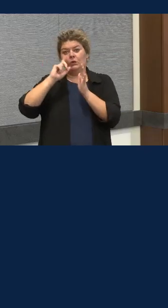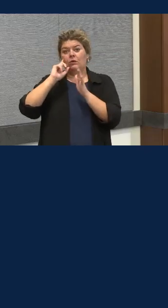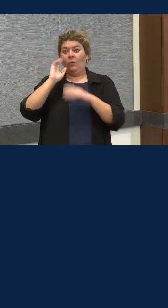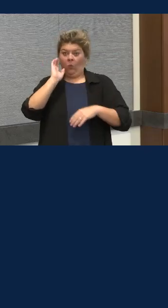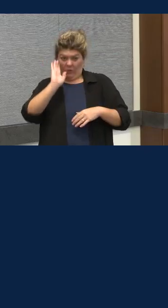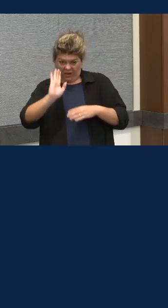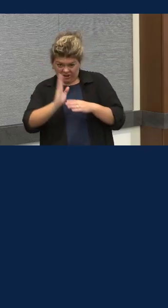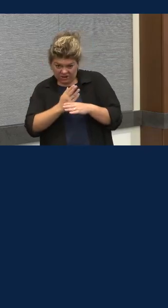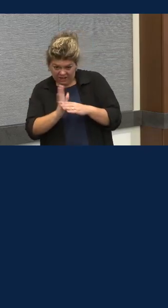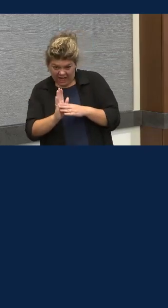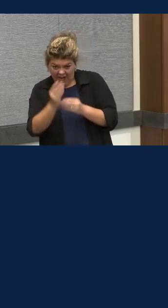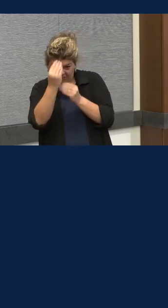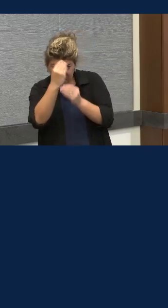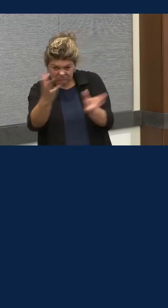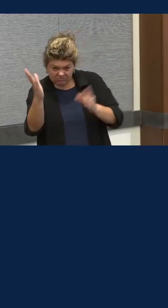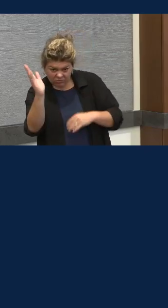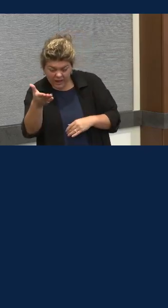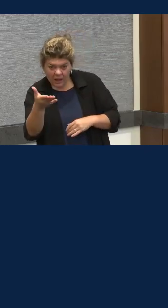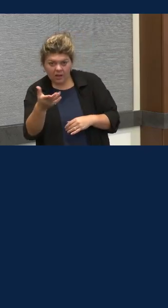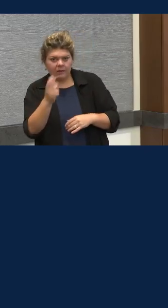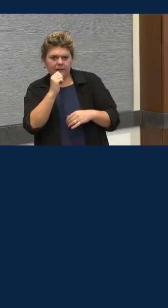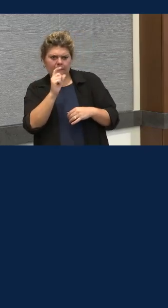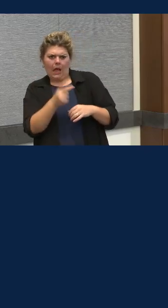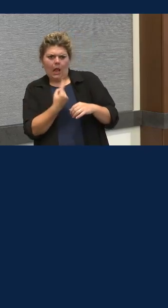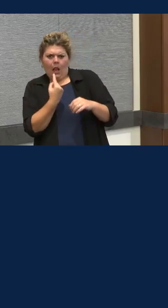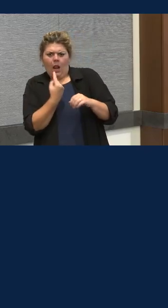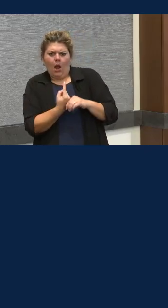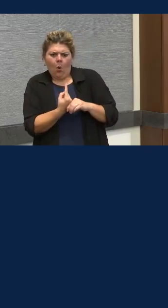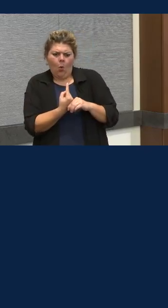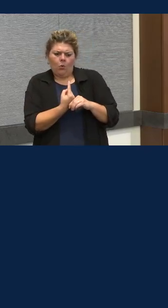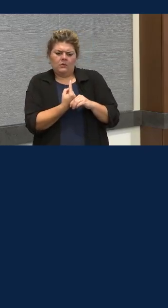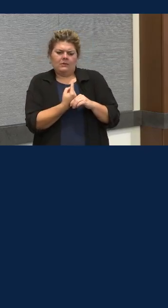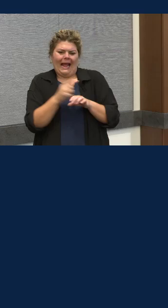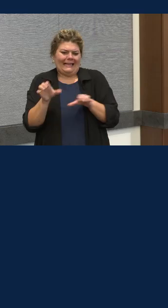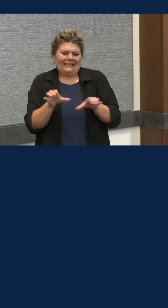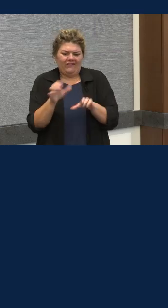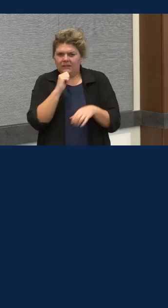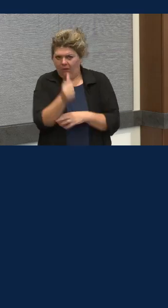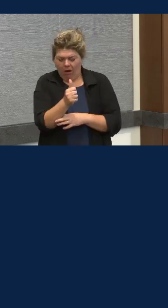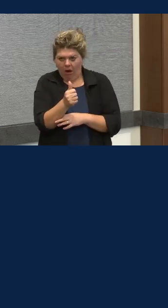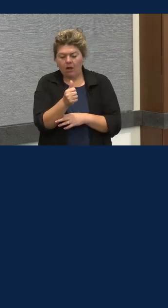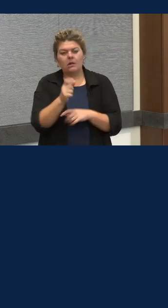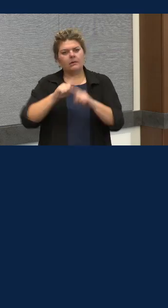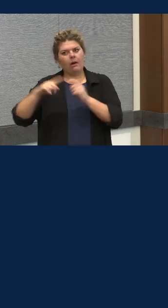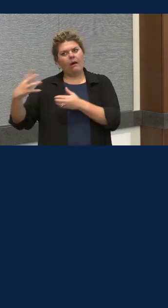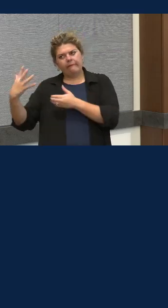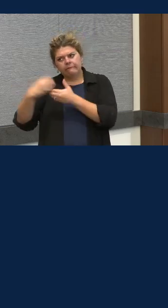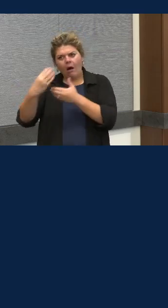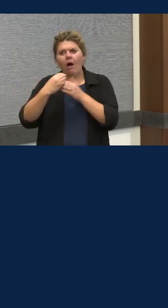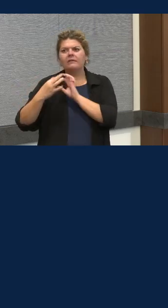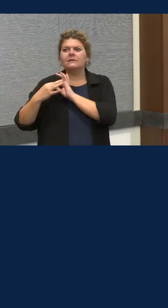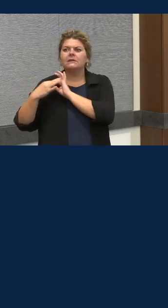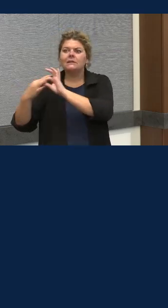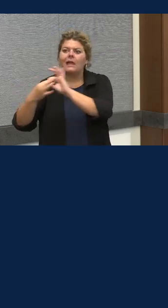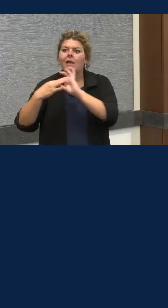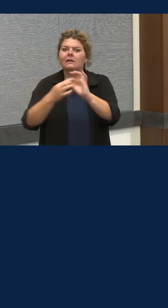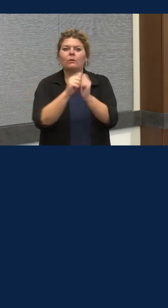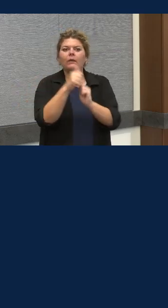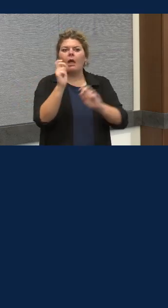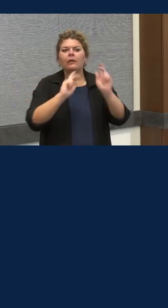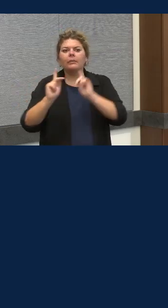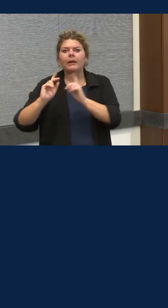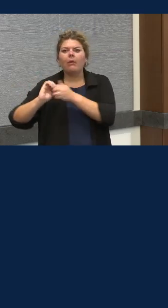that it's not just a lonesome activity, but it involves connecting with other